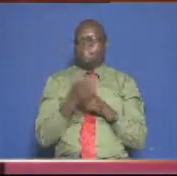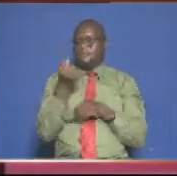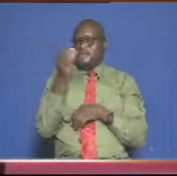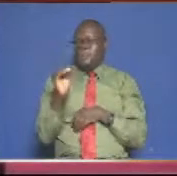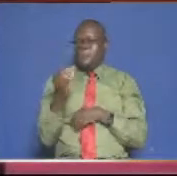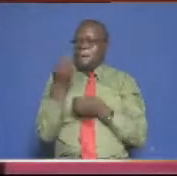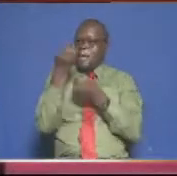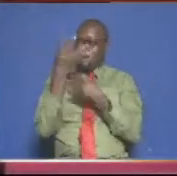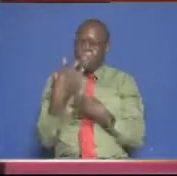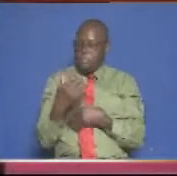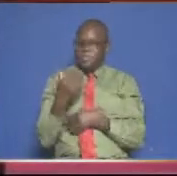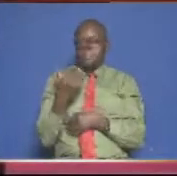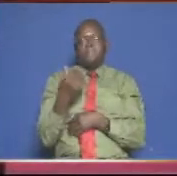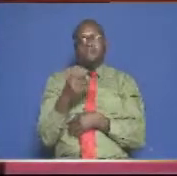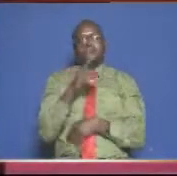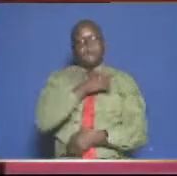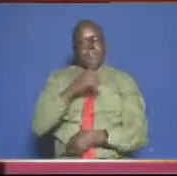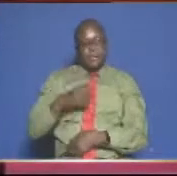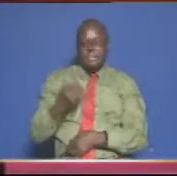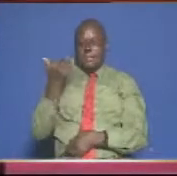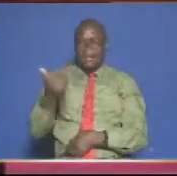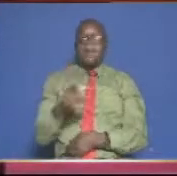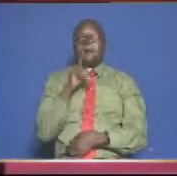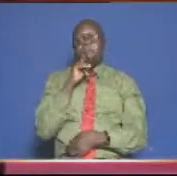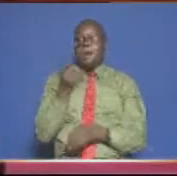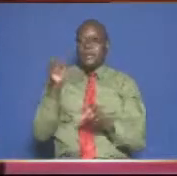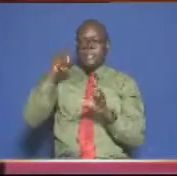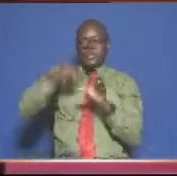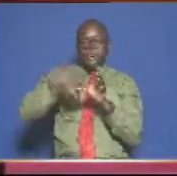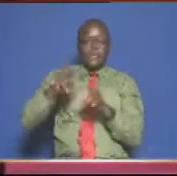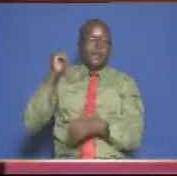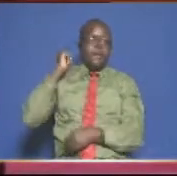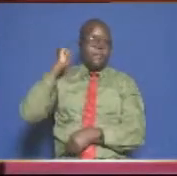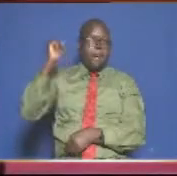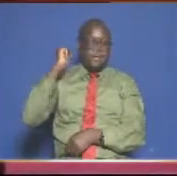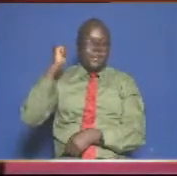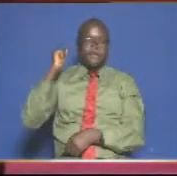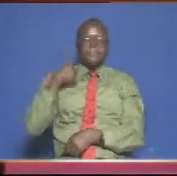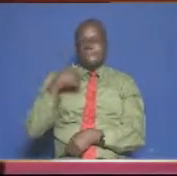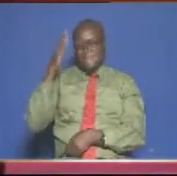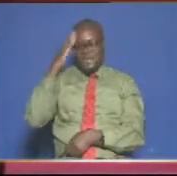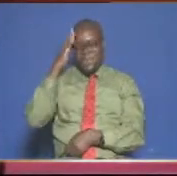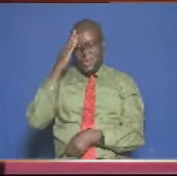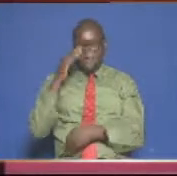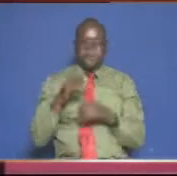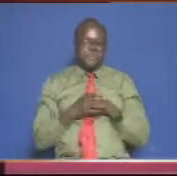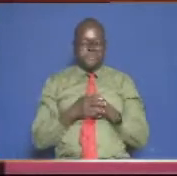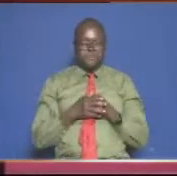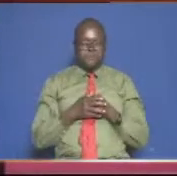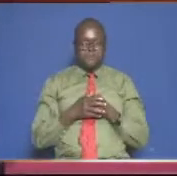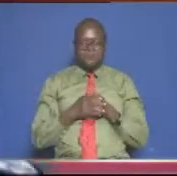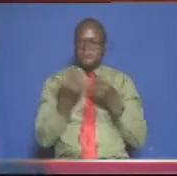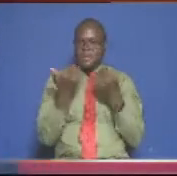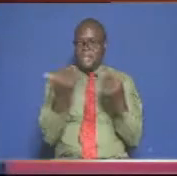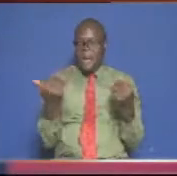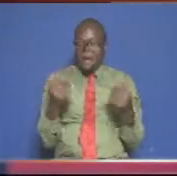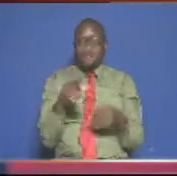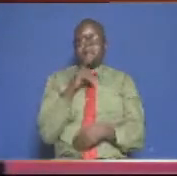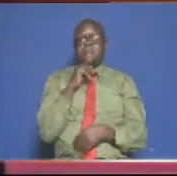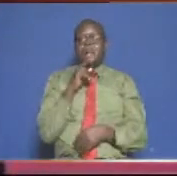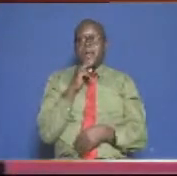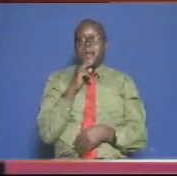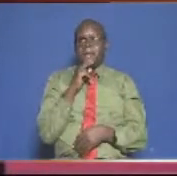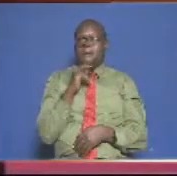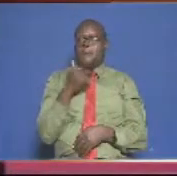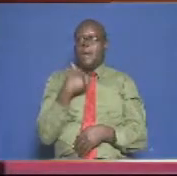me that, David, you're a young man joining politics, and you know that as a young man, you're going to